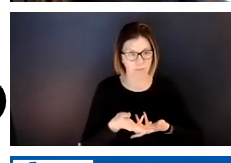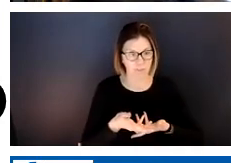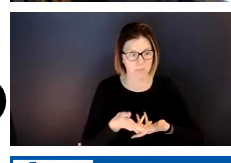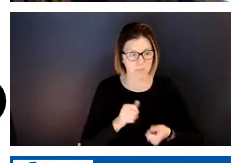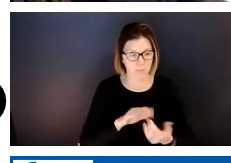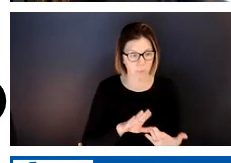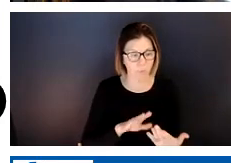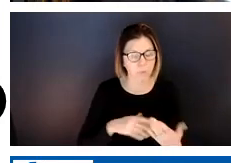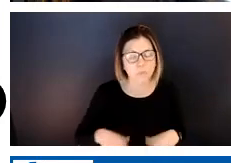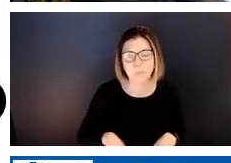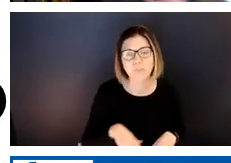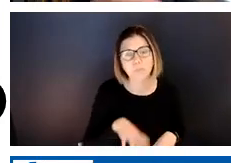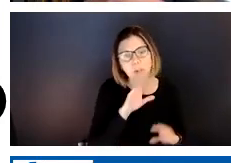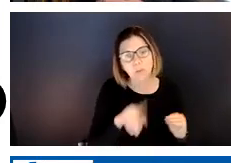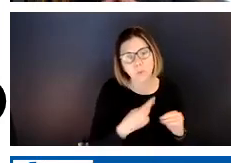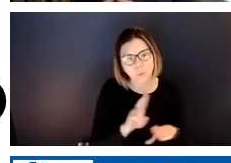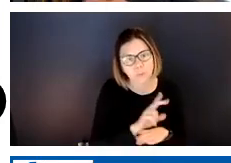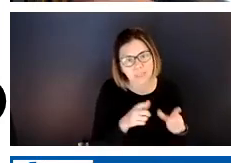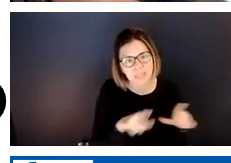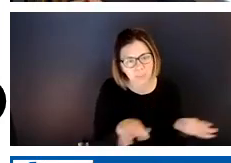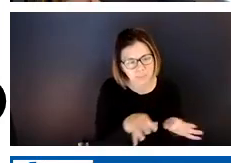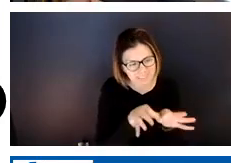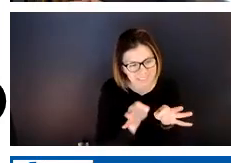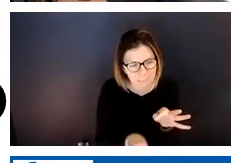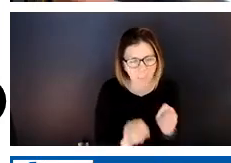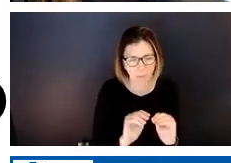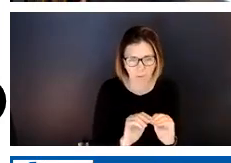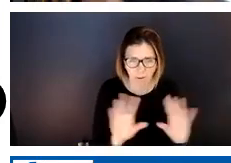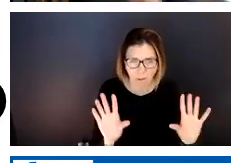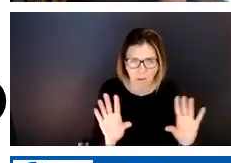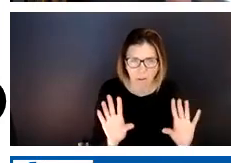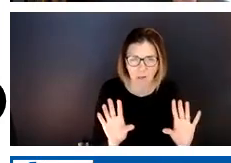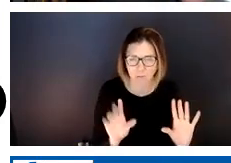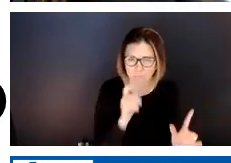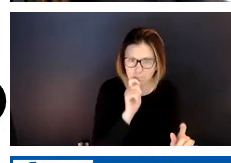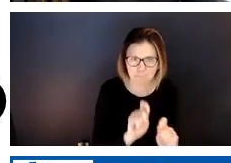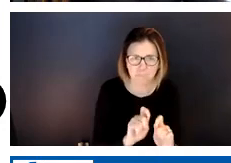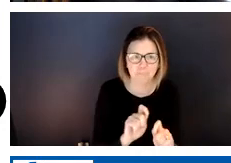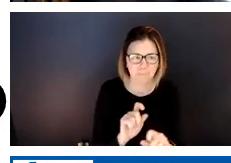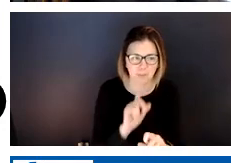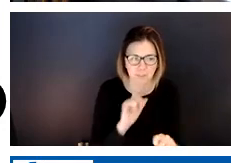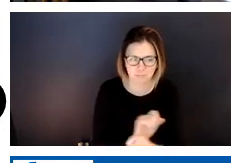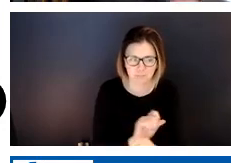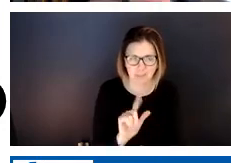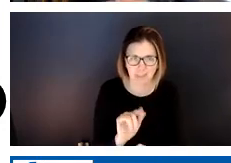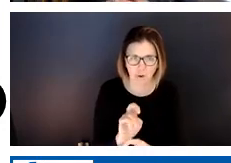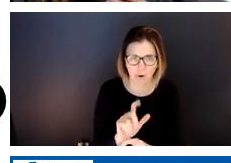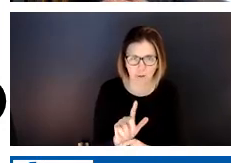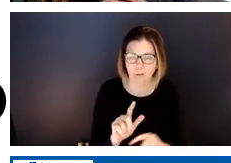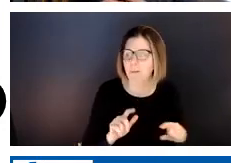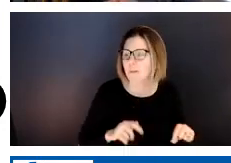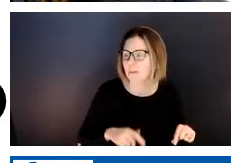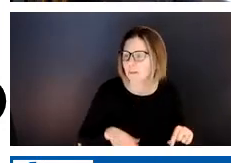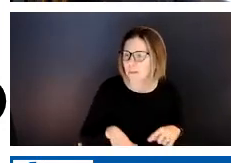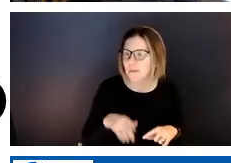using language that tends to be more simple, clear, and literal. We also want to focus